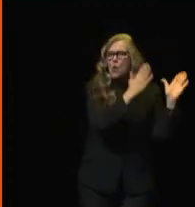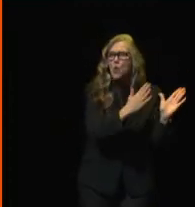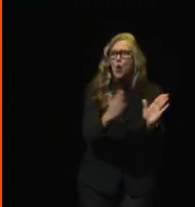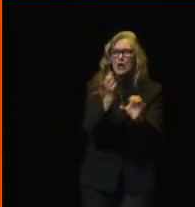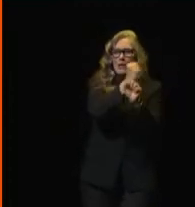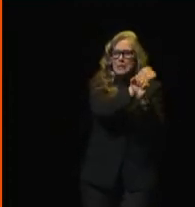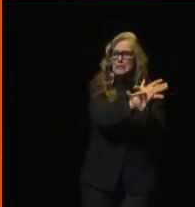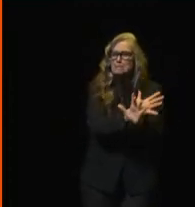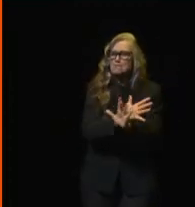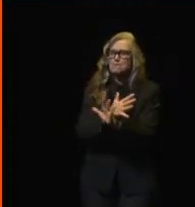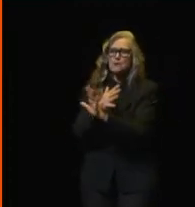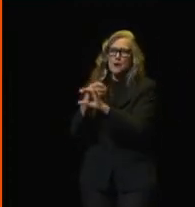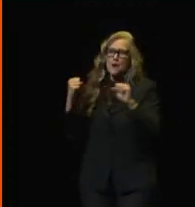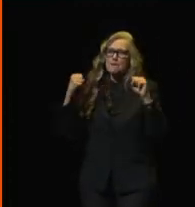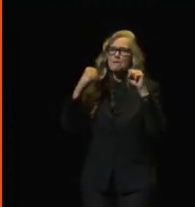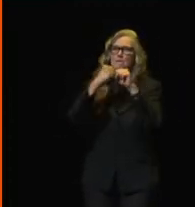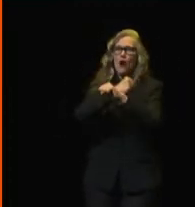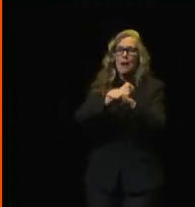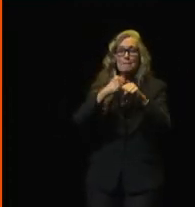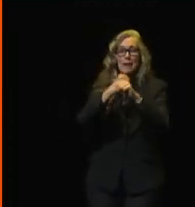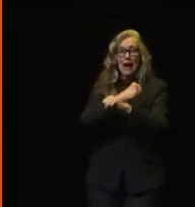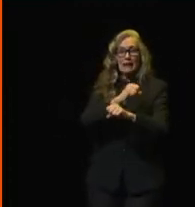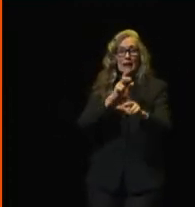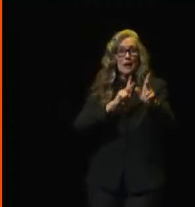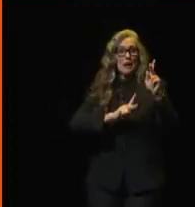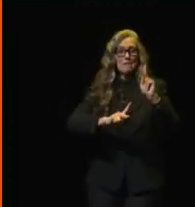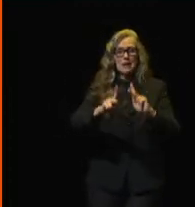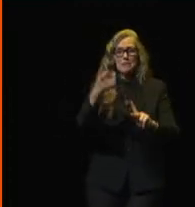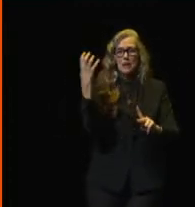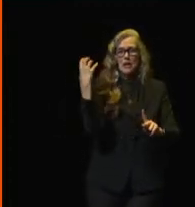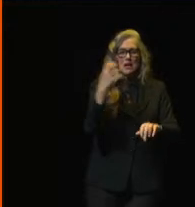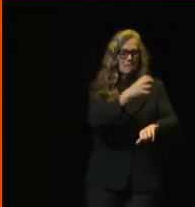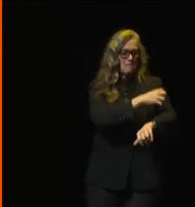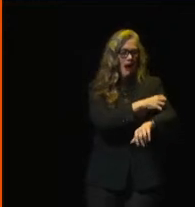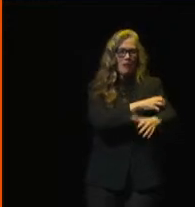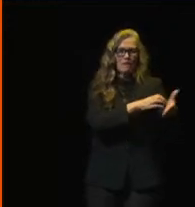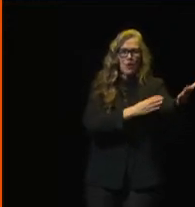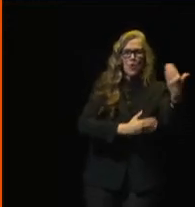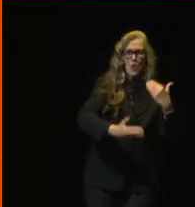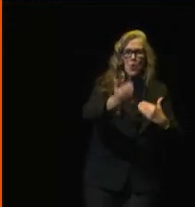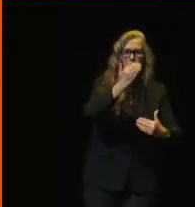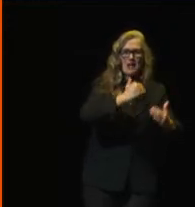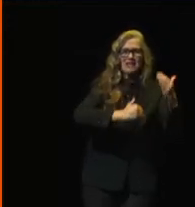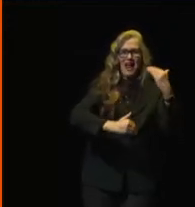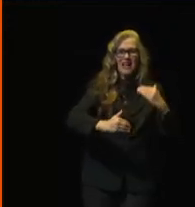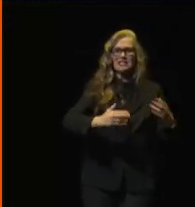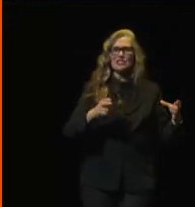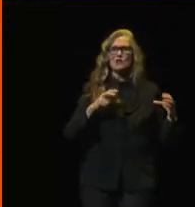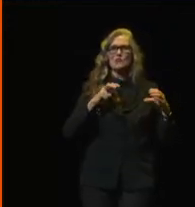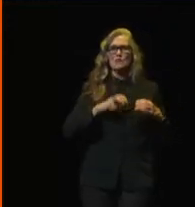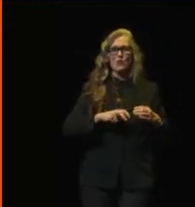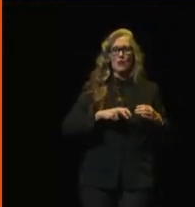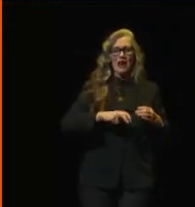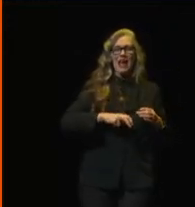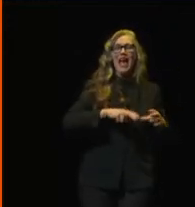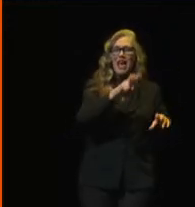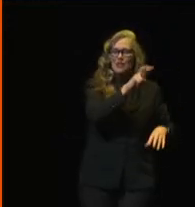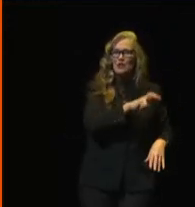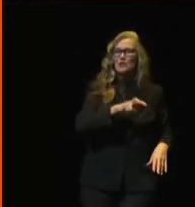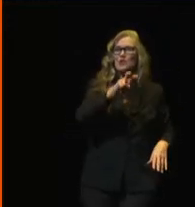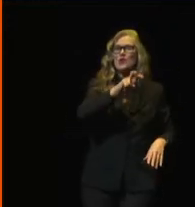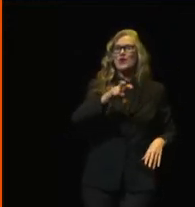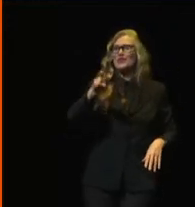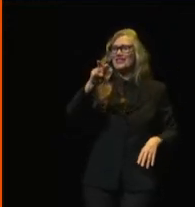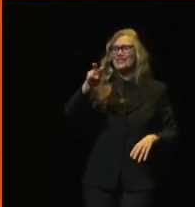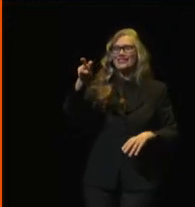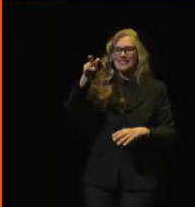He toured the country to mobilize grassroots supporters for the cause. And we all know about flakes